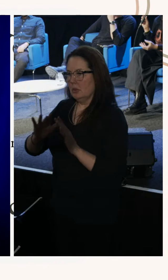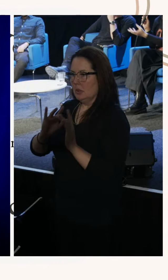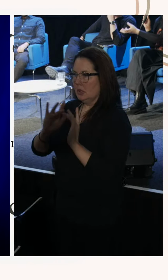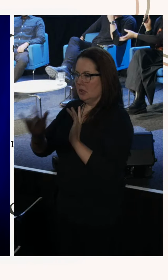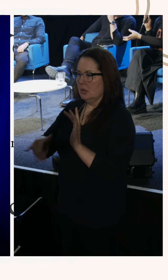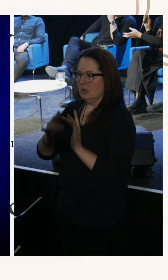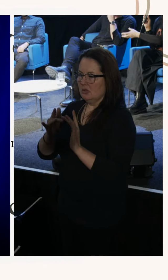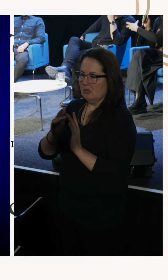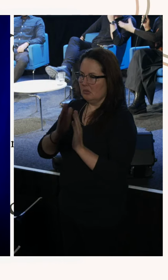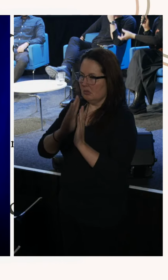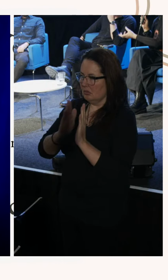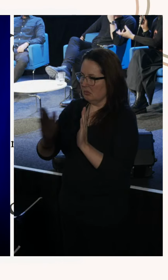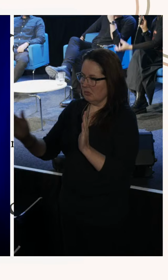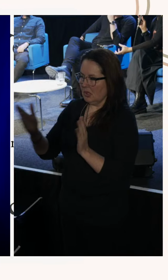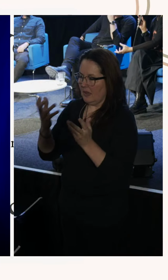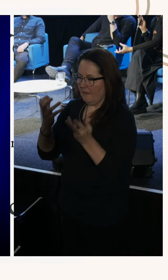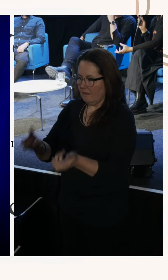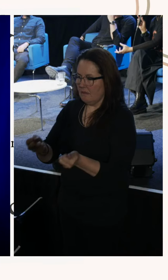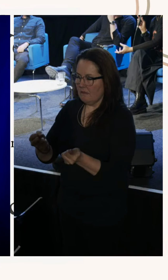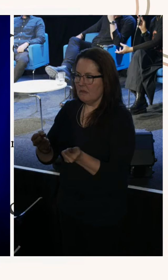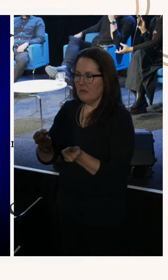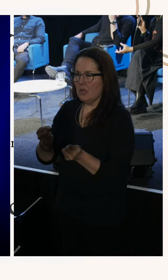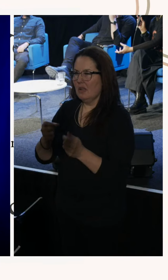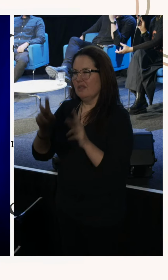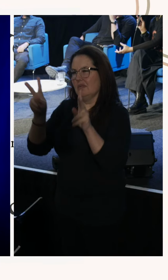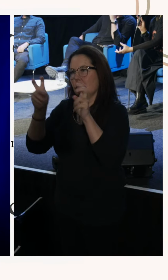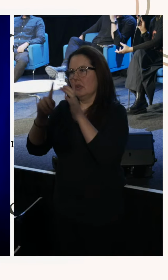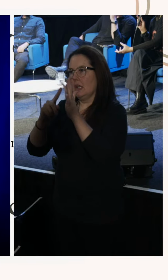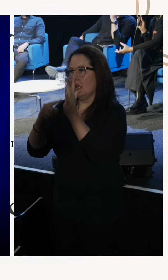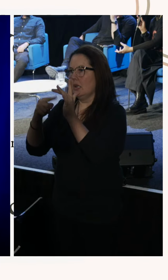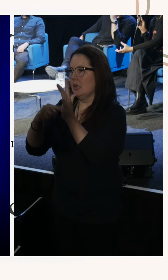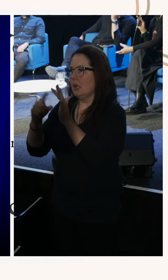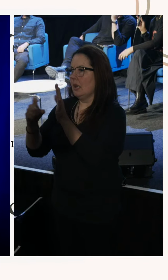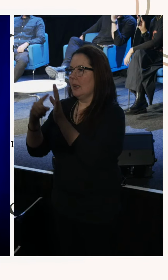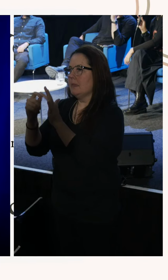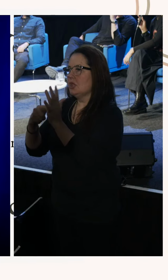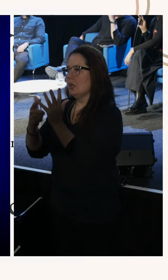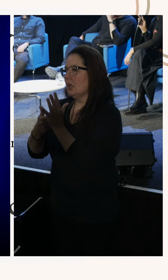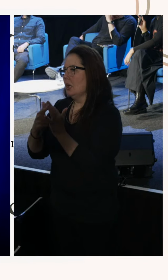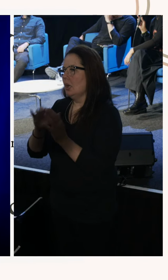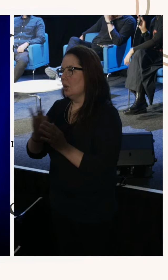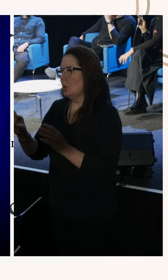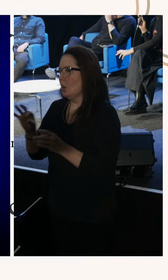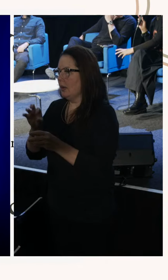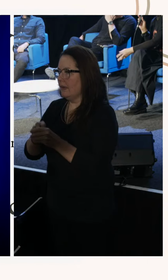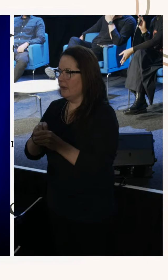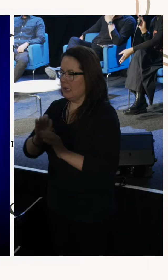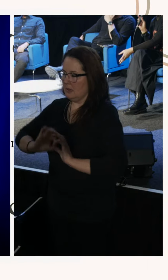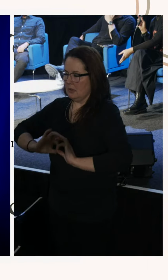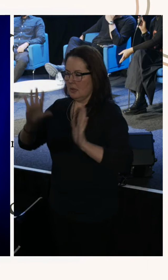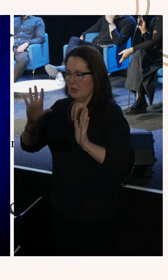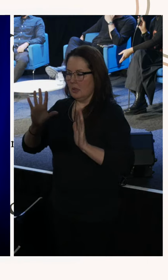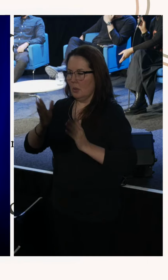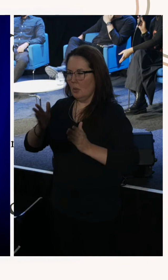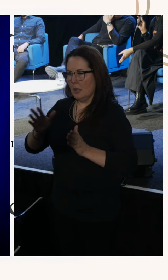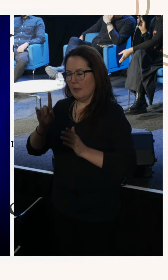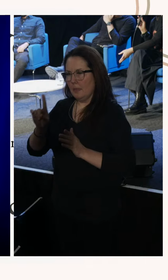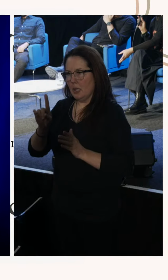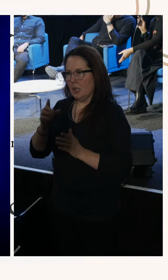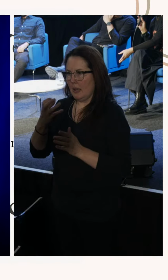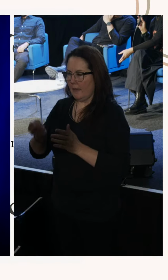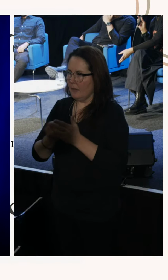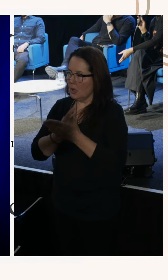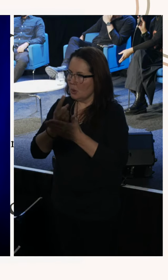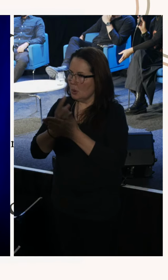issues. Obviously we didn't have the term elite capture in such an explicit sense, but these are still issues that you were